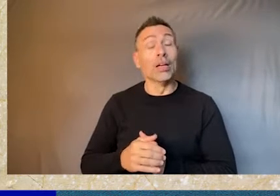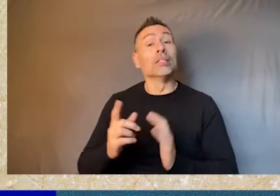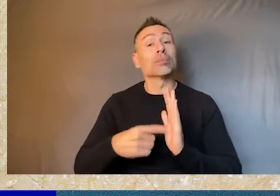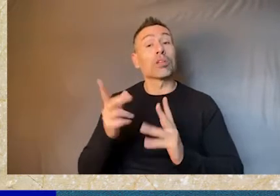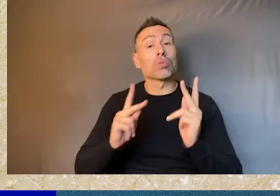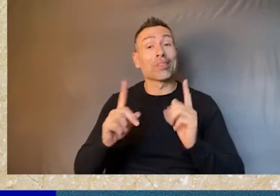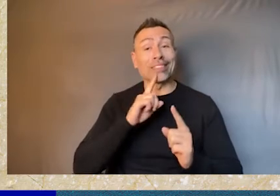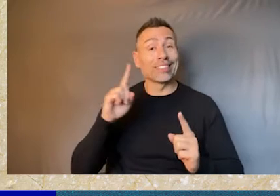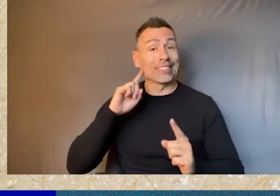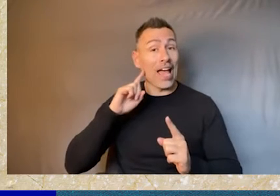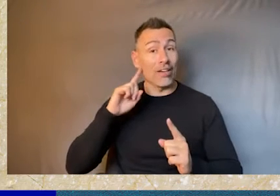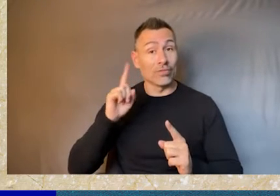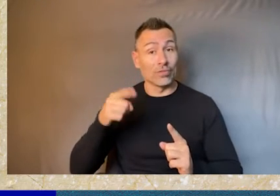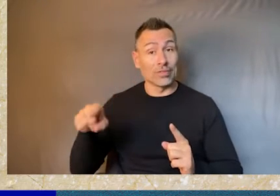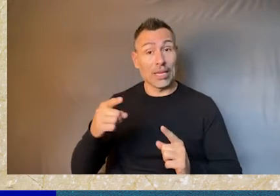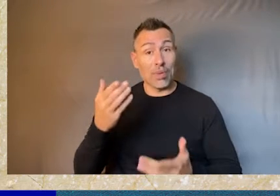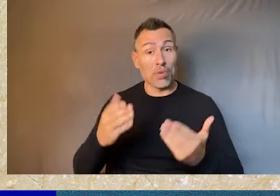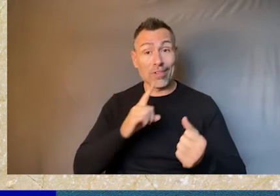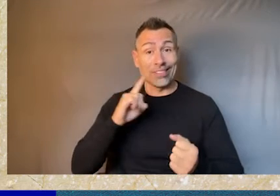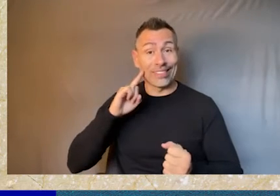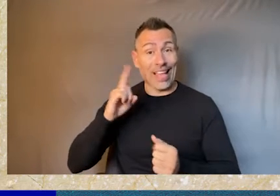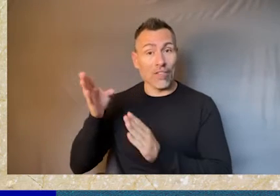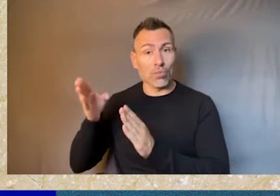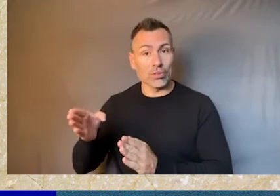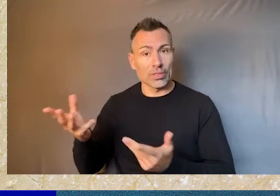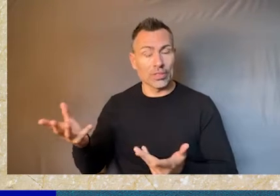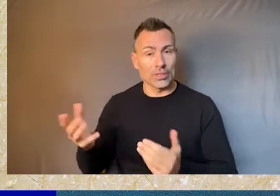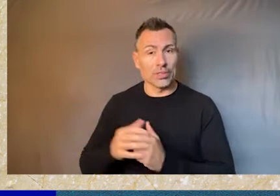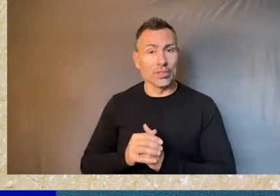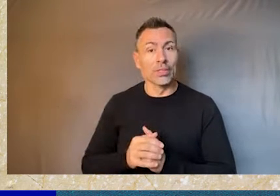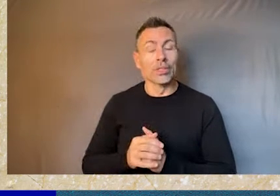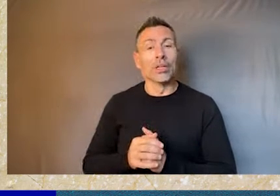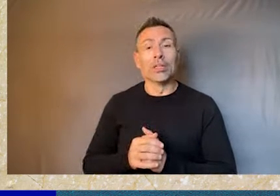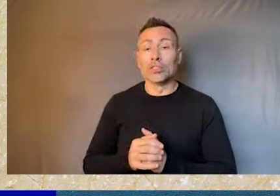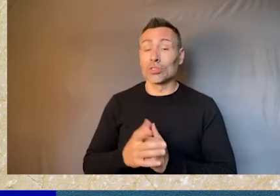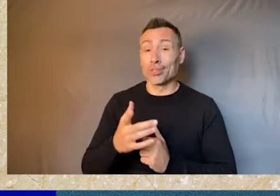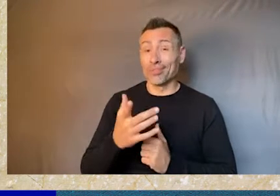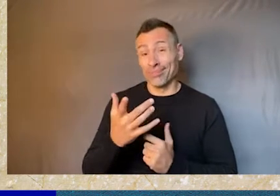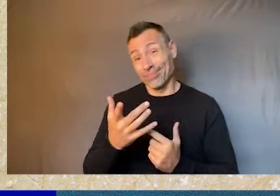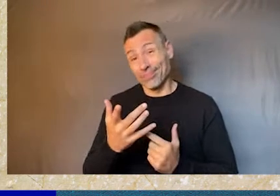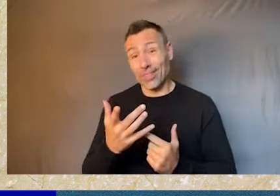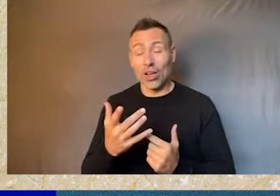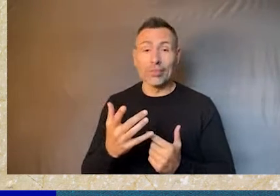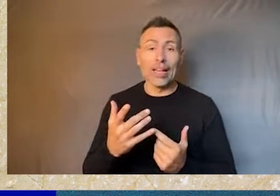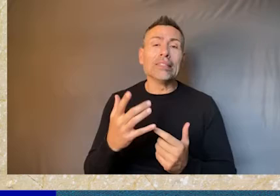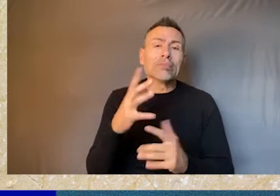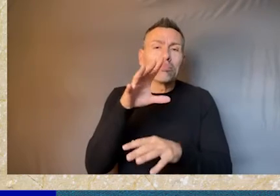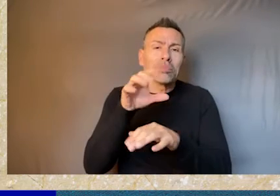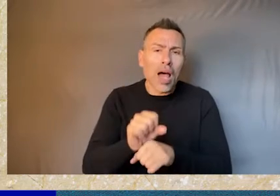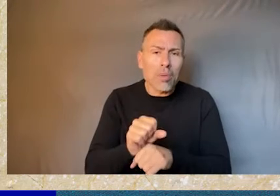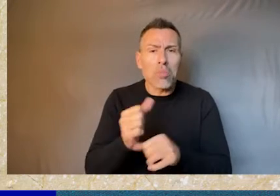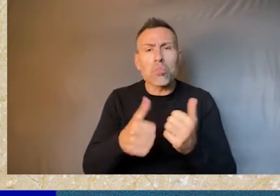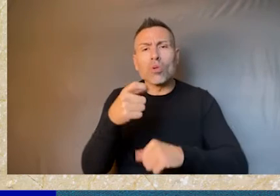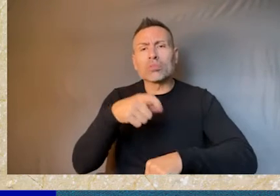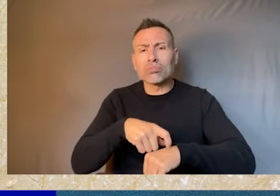person first language. So as I said, as a general habit, you want to assume person first language, but know and understand